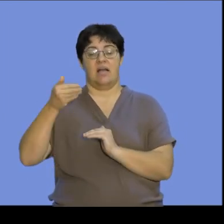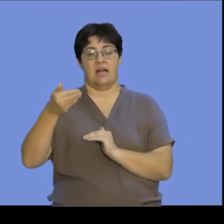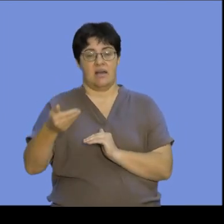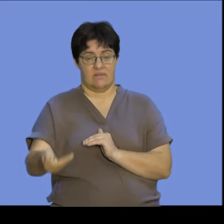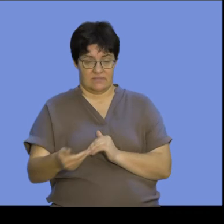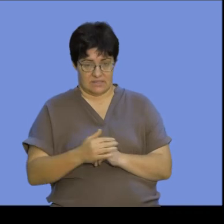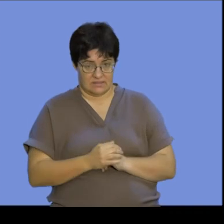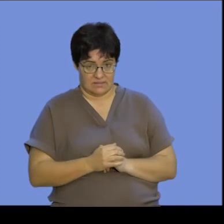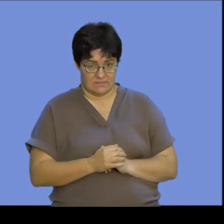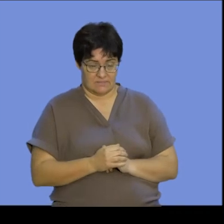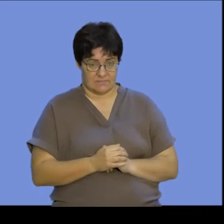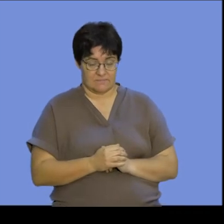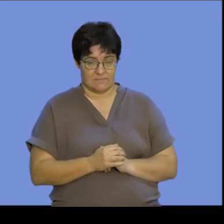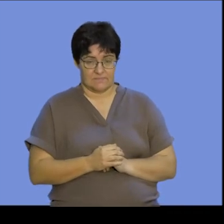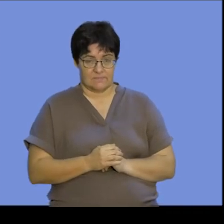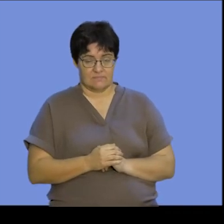after.